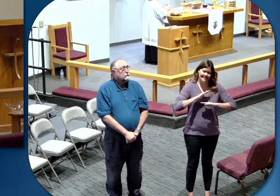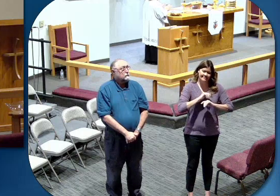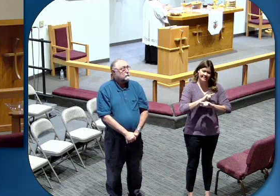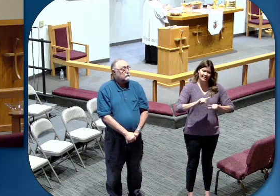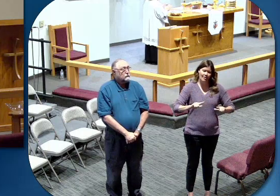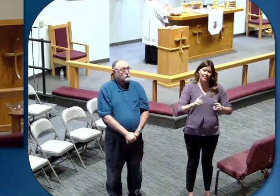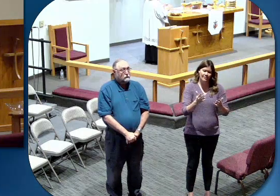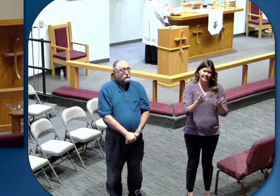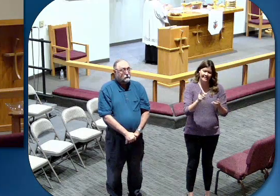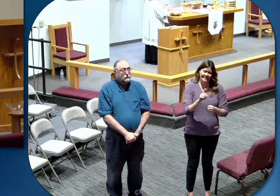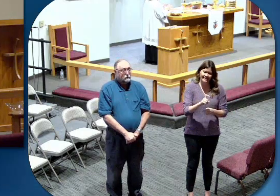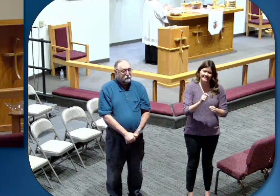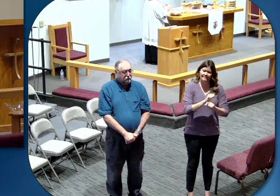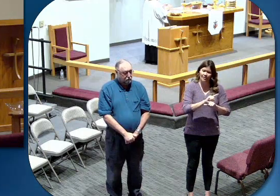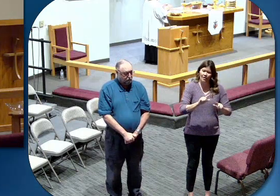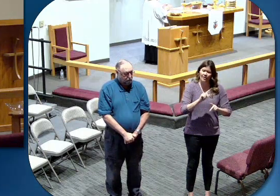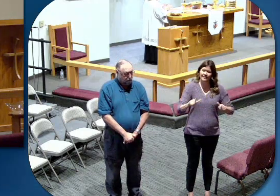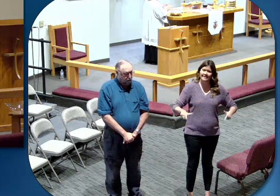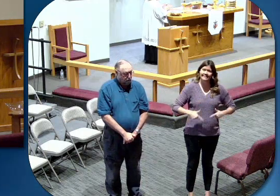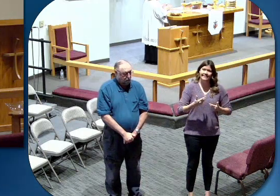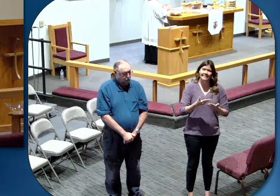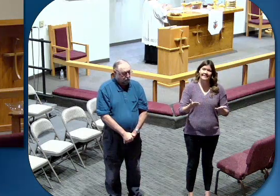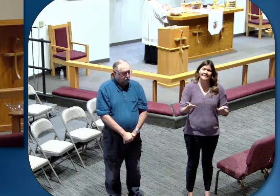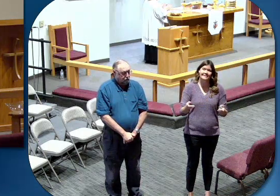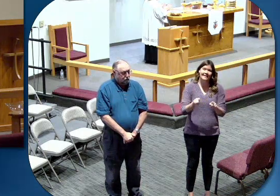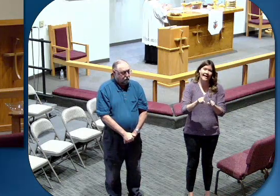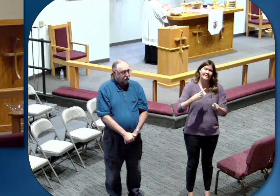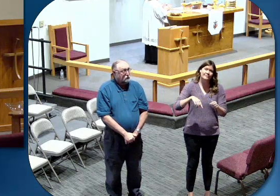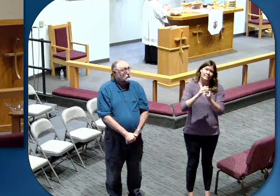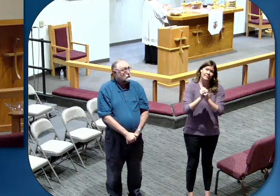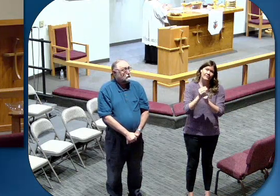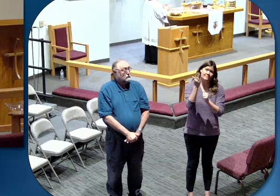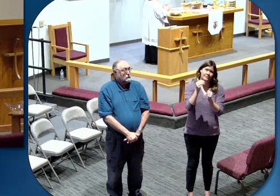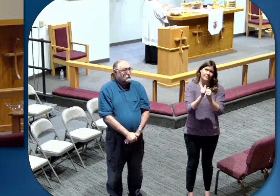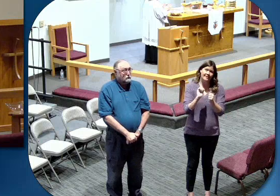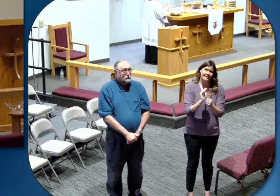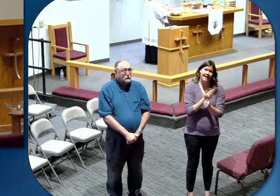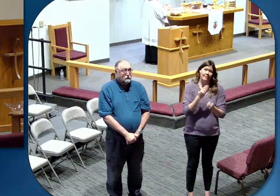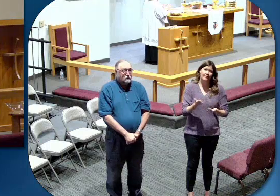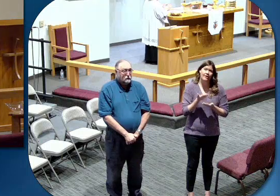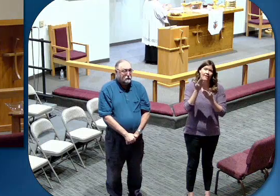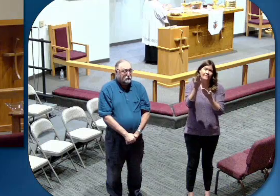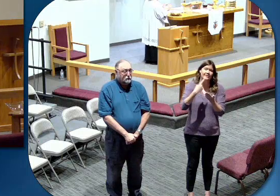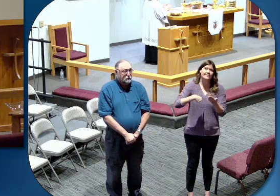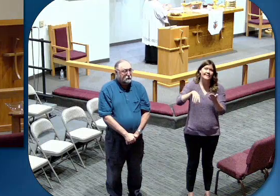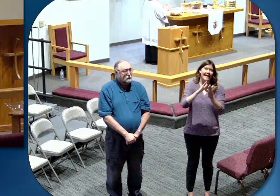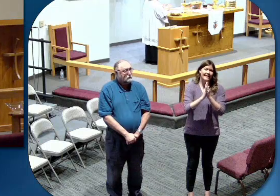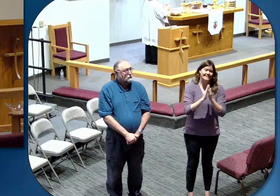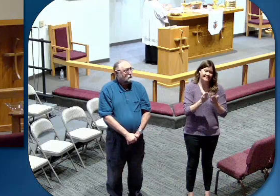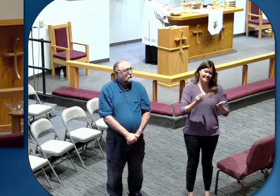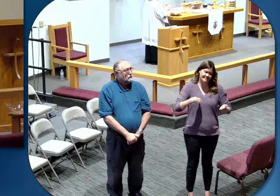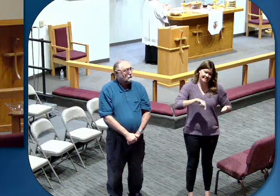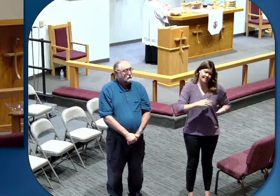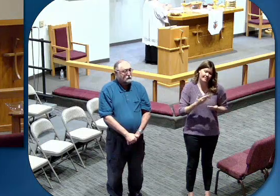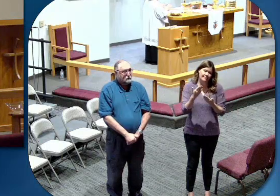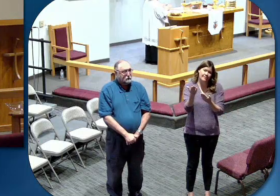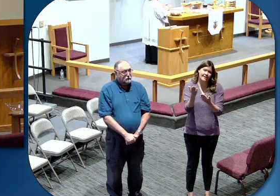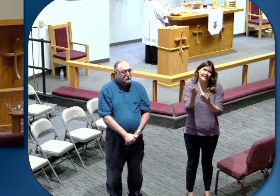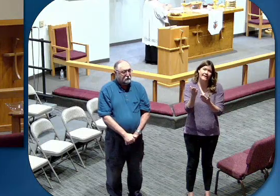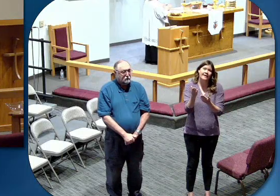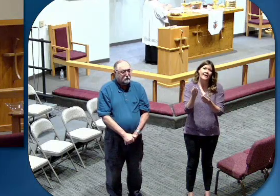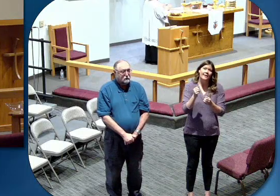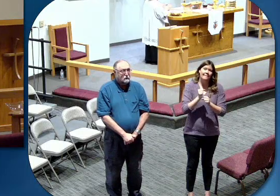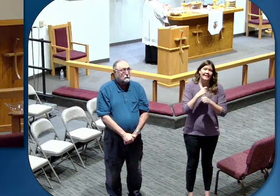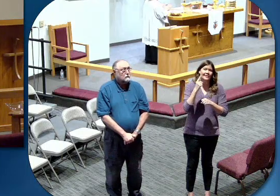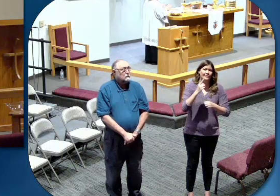thing. And as we worship you with our tithes and our offerings, Lord, we ask that what we bring will be pleasing in your sight. Use them to accomplish